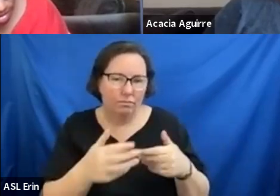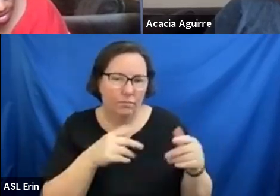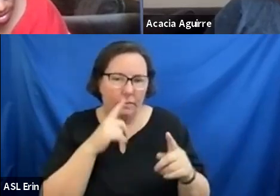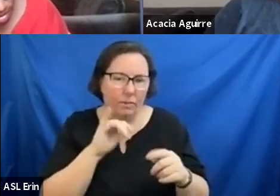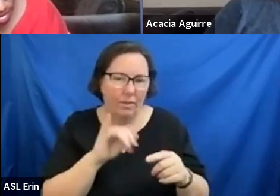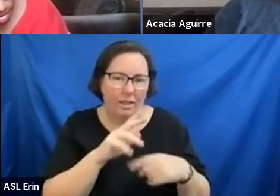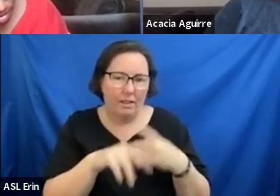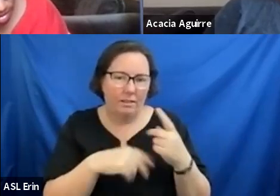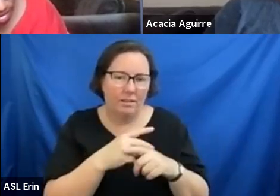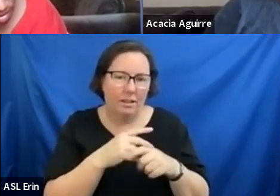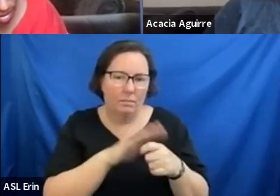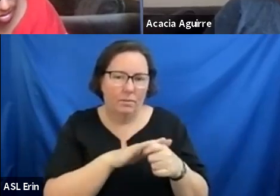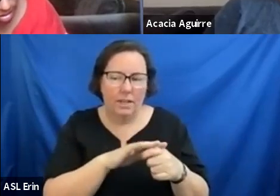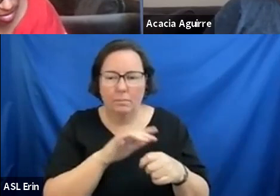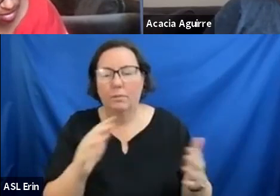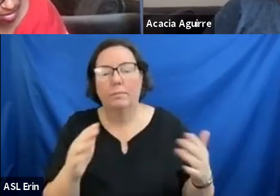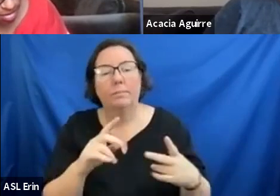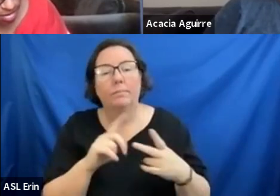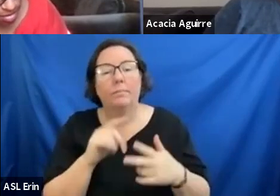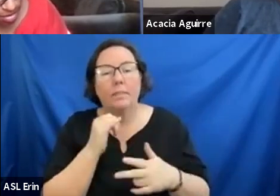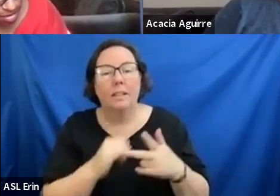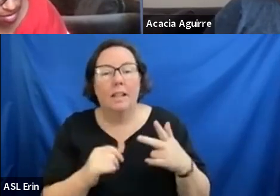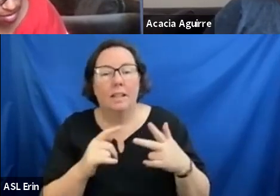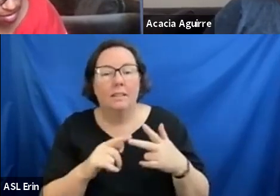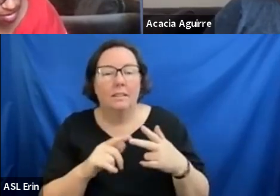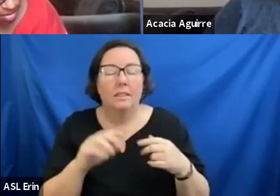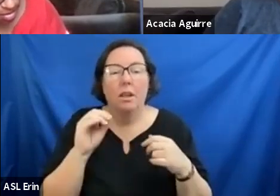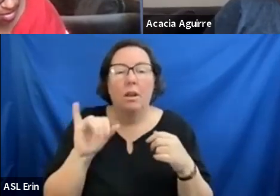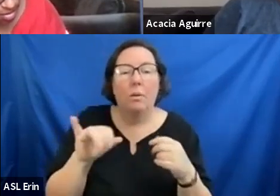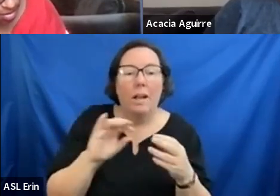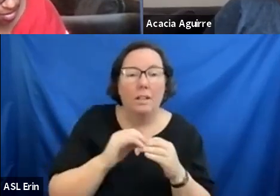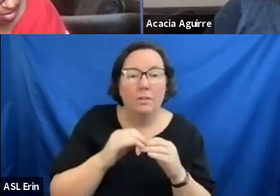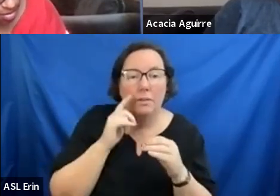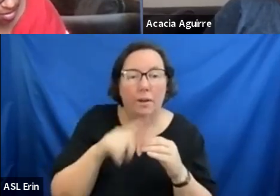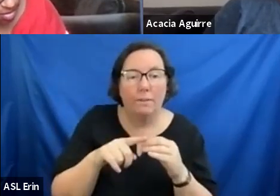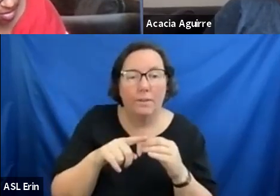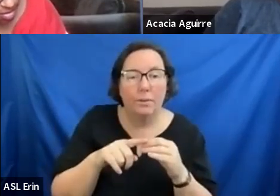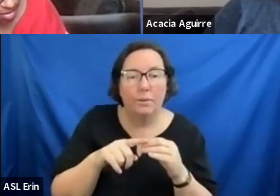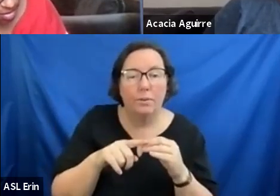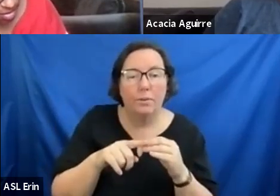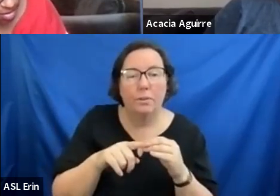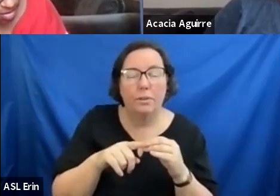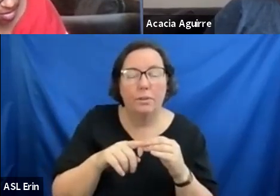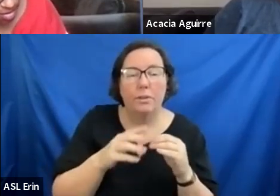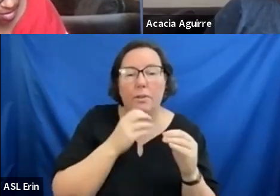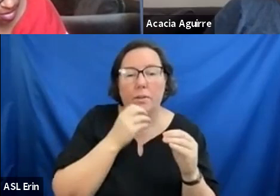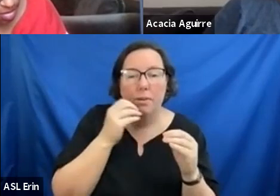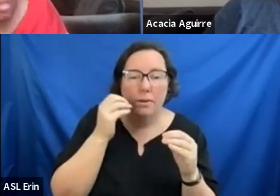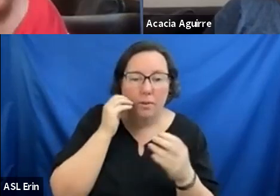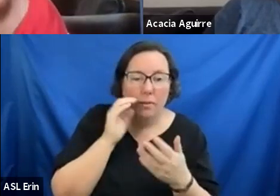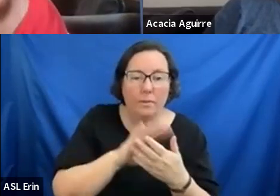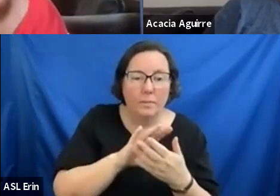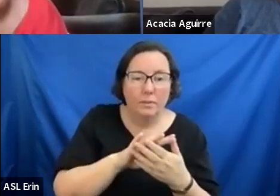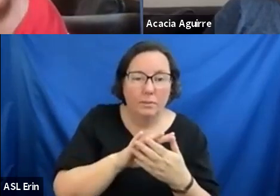And the last item I have is the OI score for the home school or